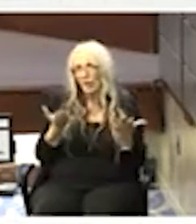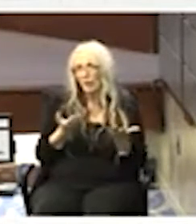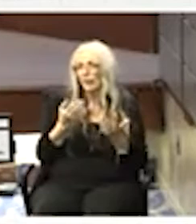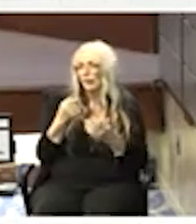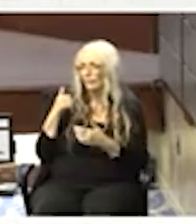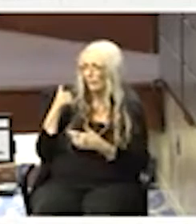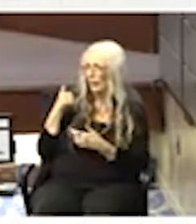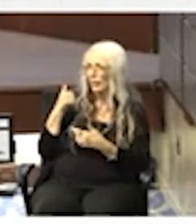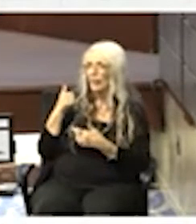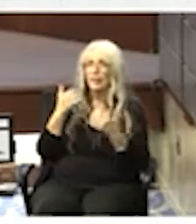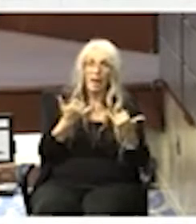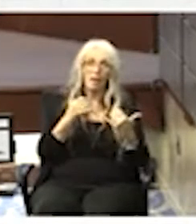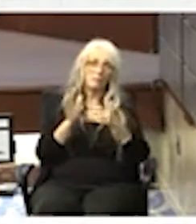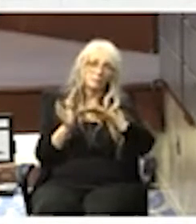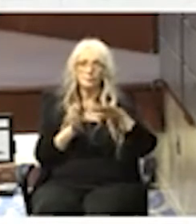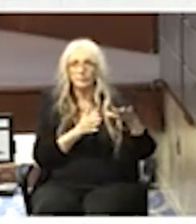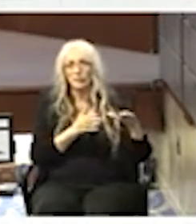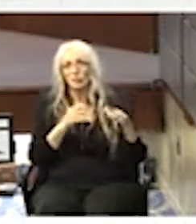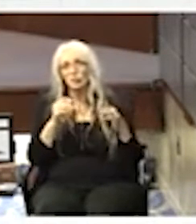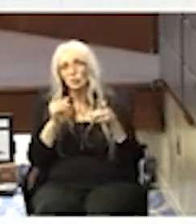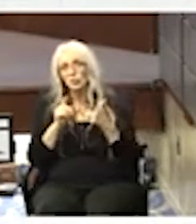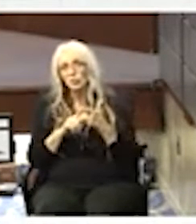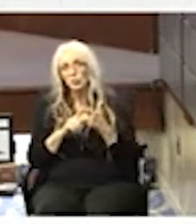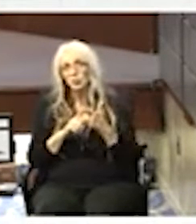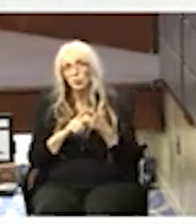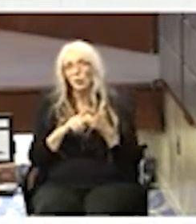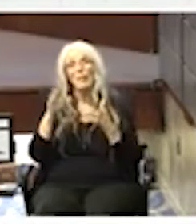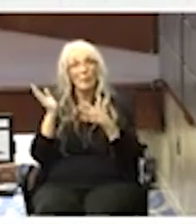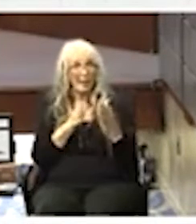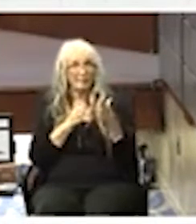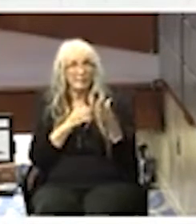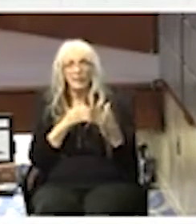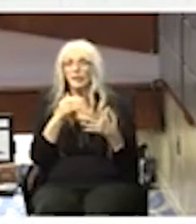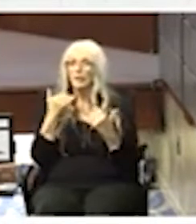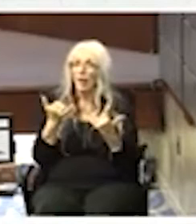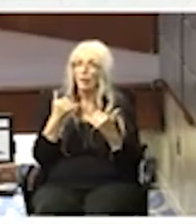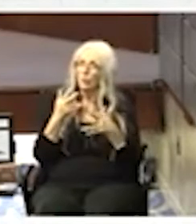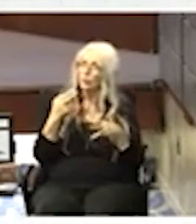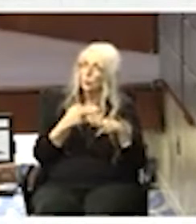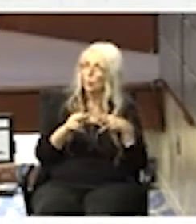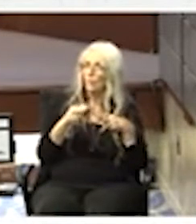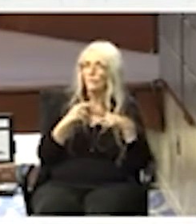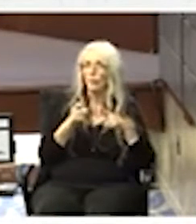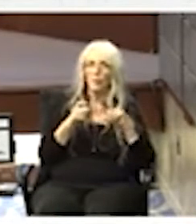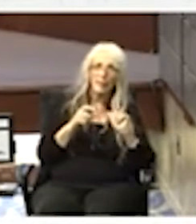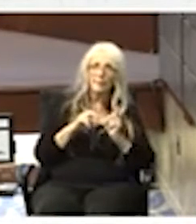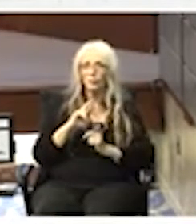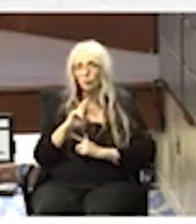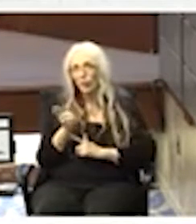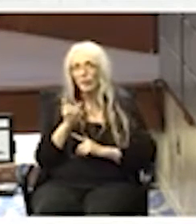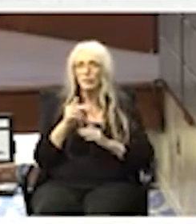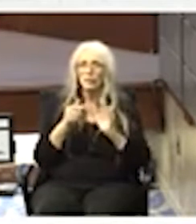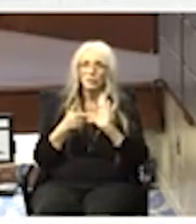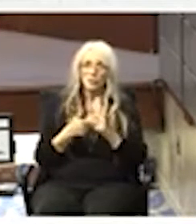flip in a second, not yet, to the illustrative plan, but just very briefly from left to right to touch on a